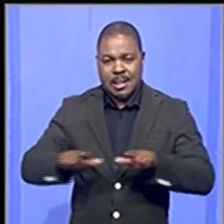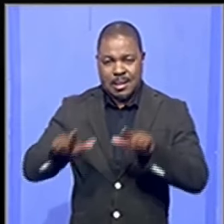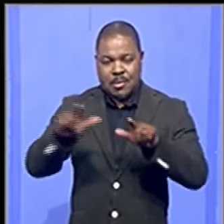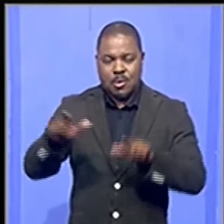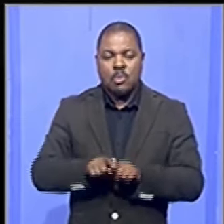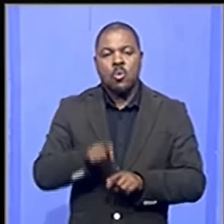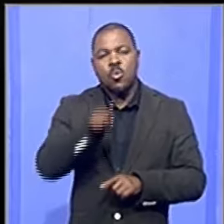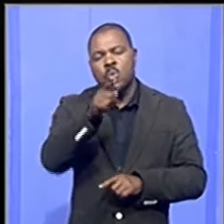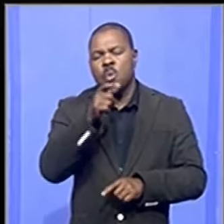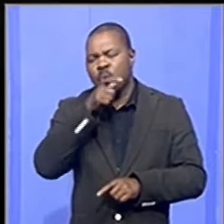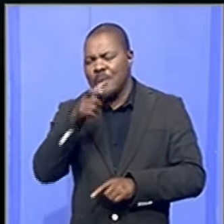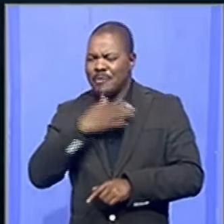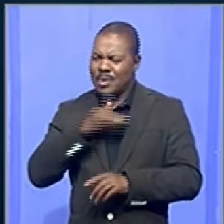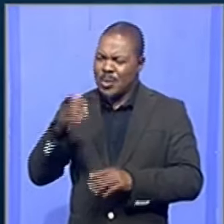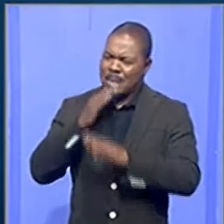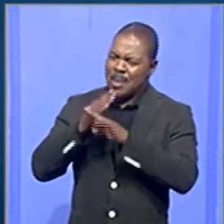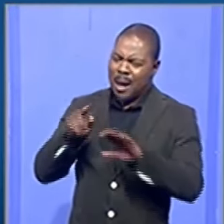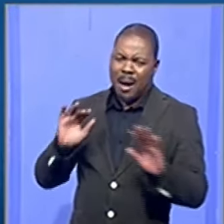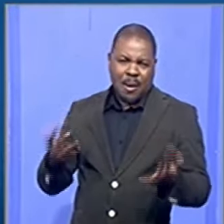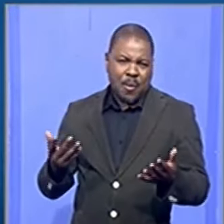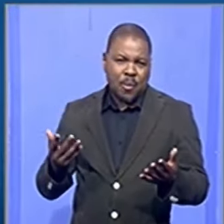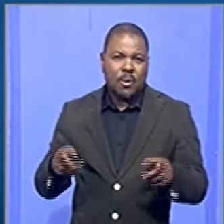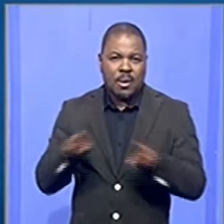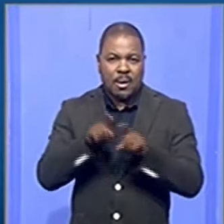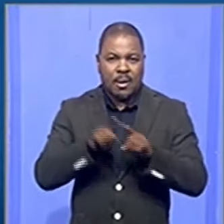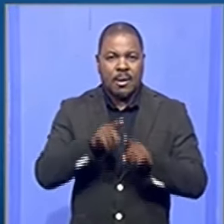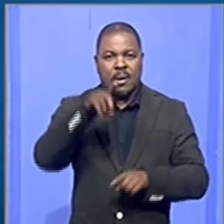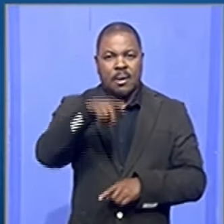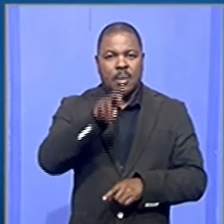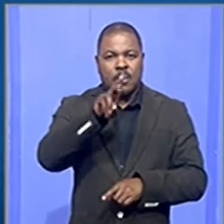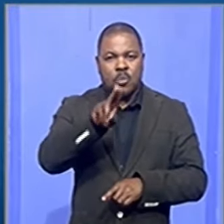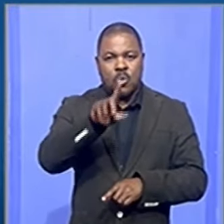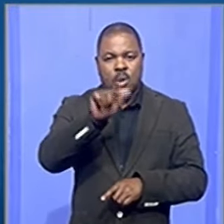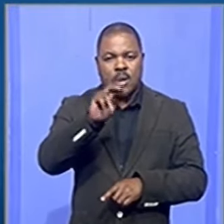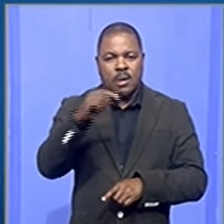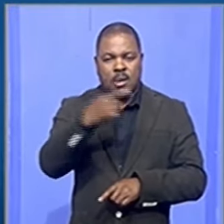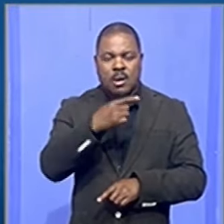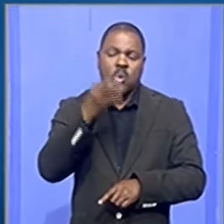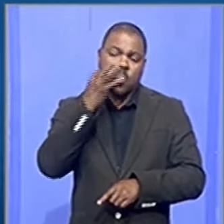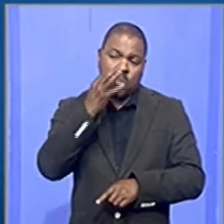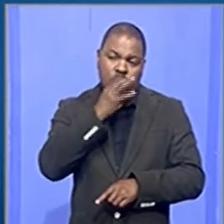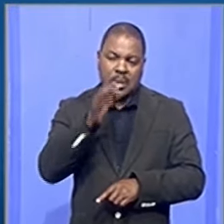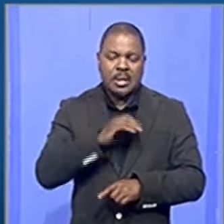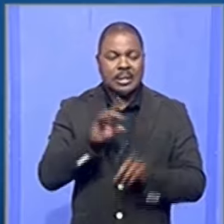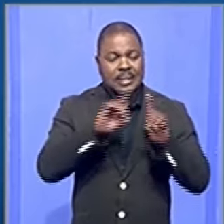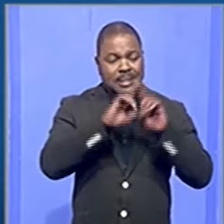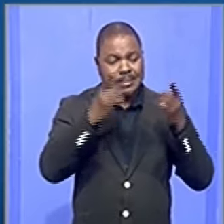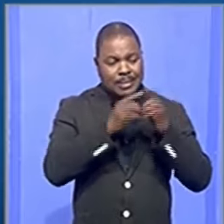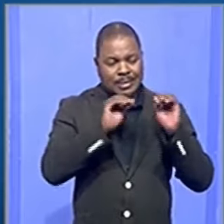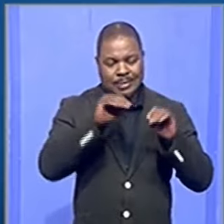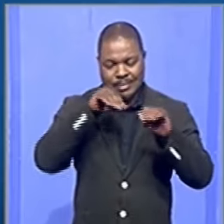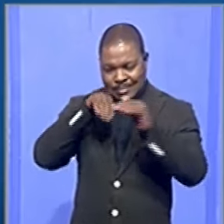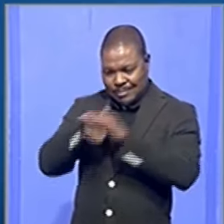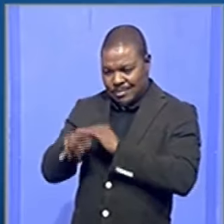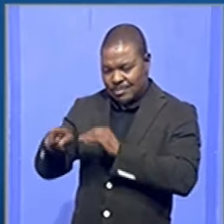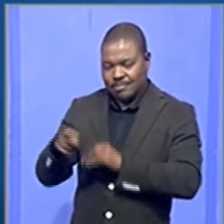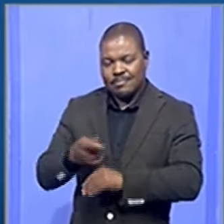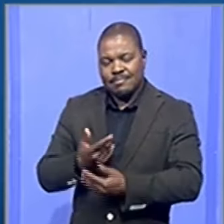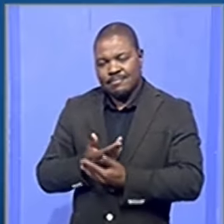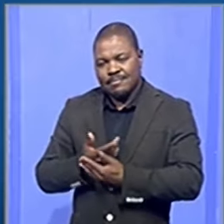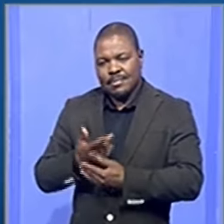swaetše bjalo letlakaleng la Facebook go ne o swana le Puleng Phukubje o re kgoro ya maphelo e swanetše go etela dikolo go hlabela bana thibela